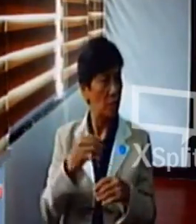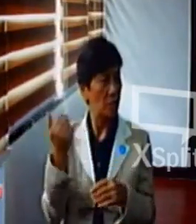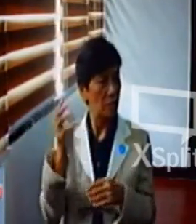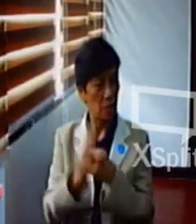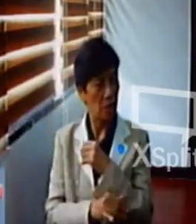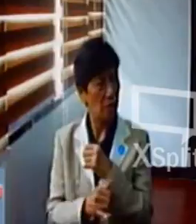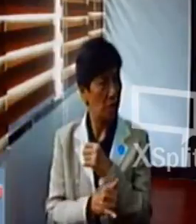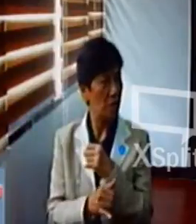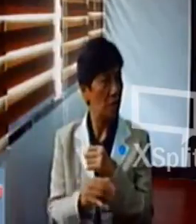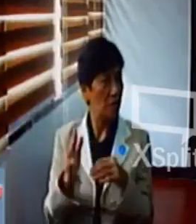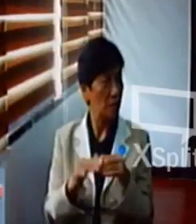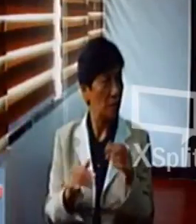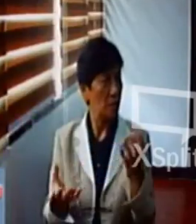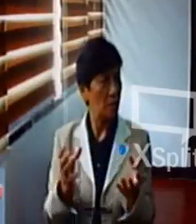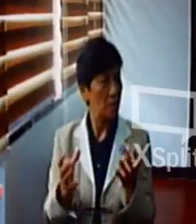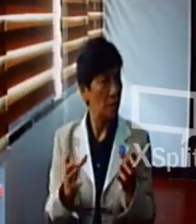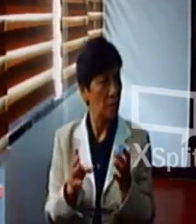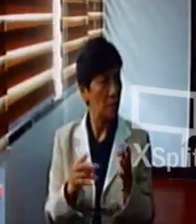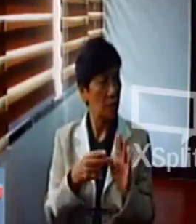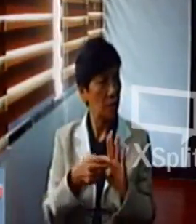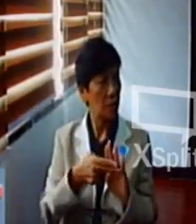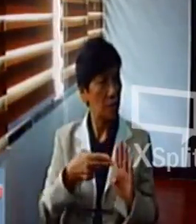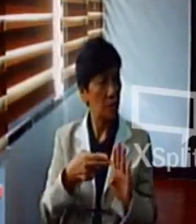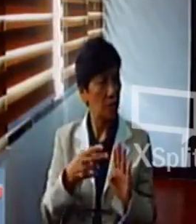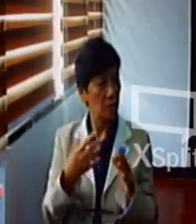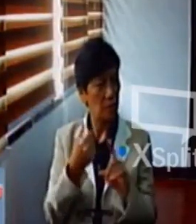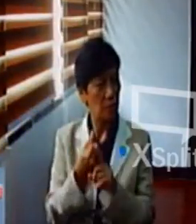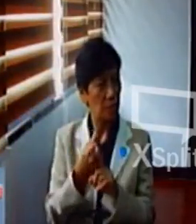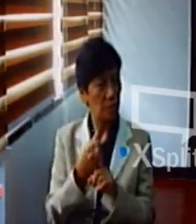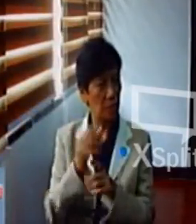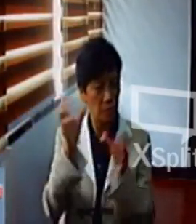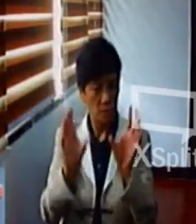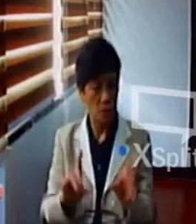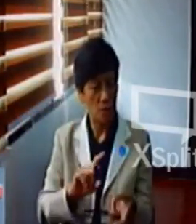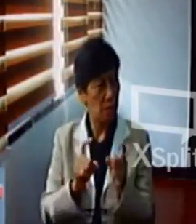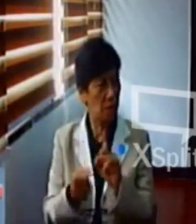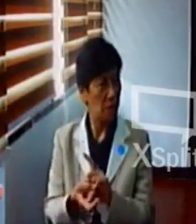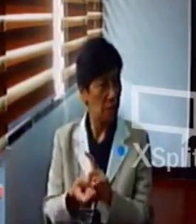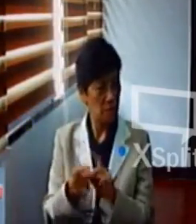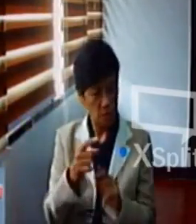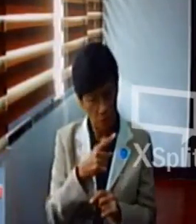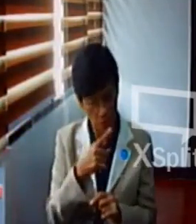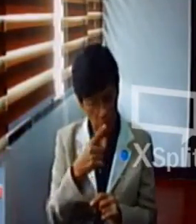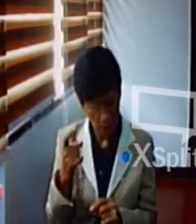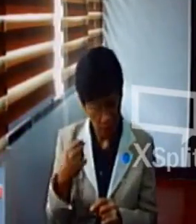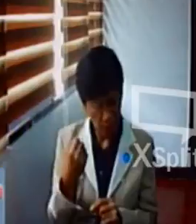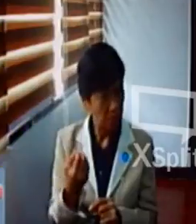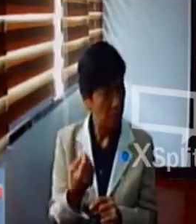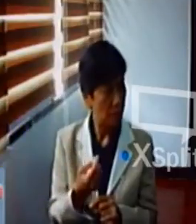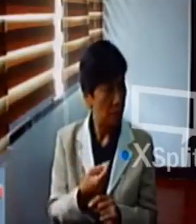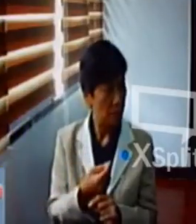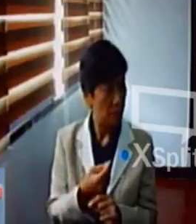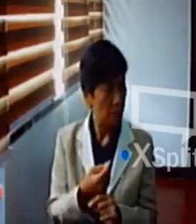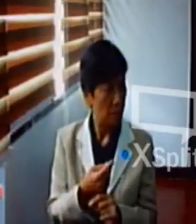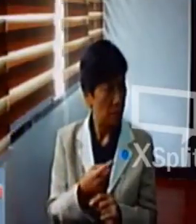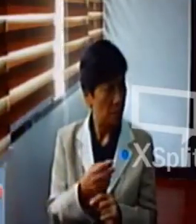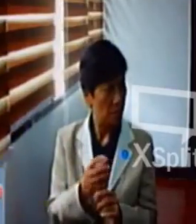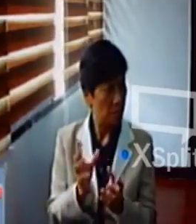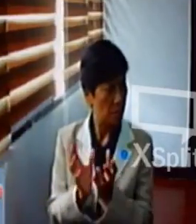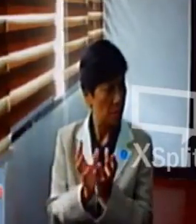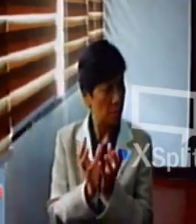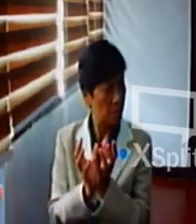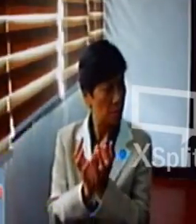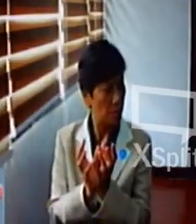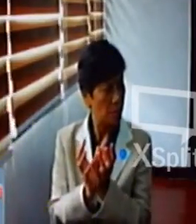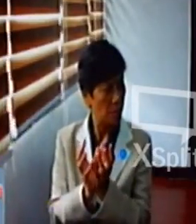brunt of the impacts of climate change because of our vulnerabilities, because of our communities.